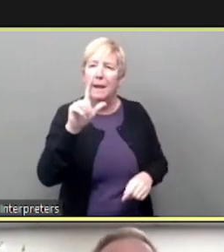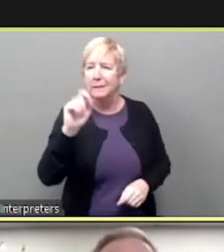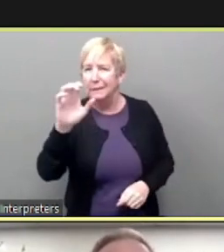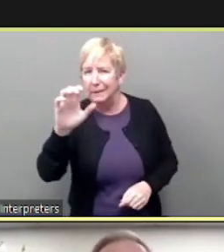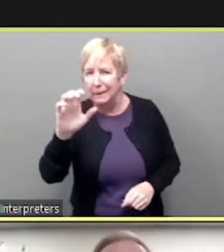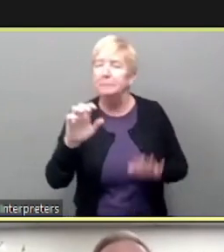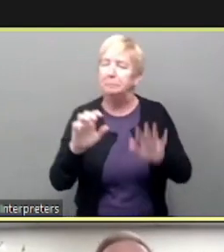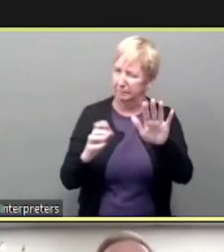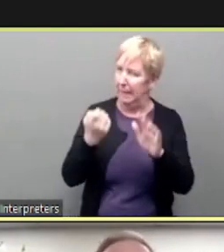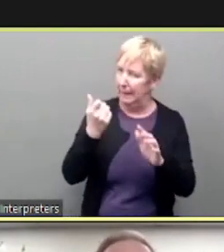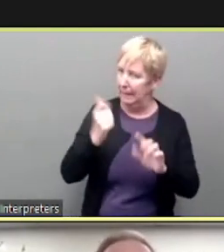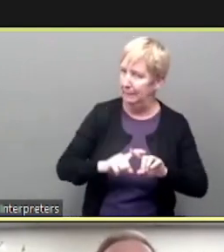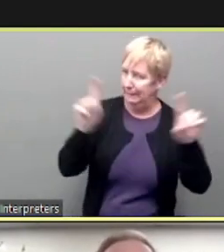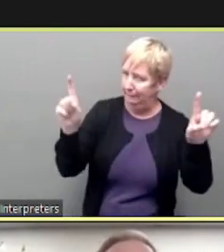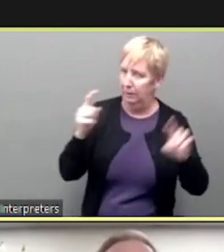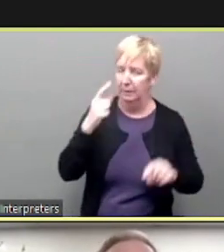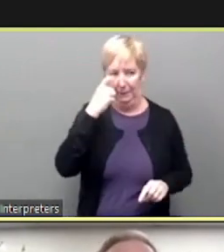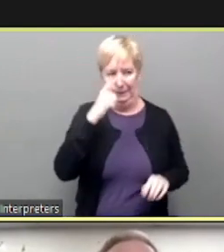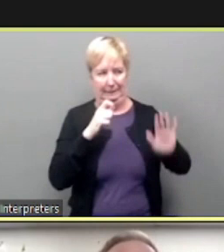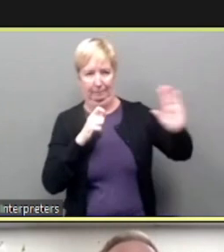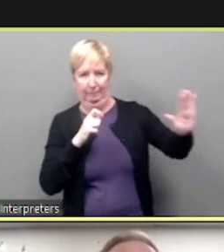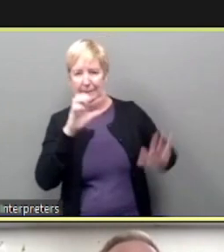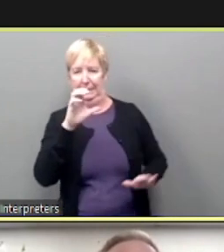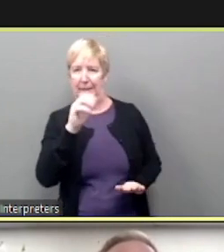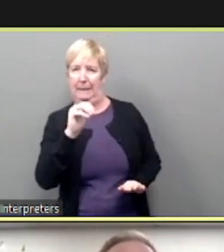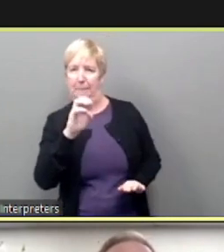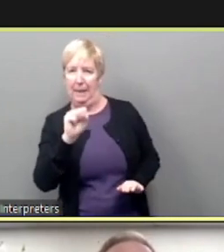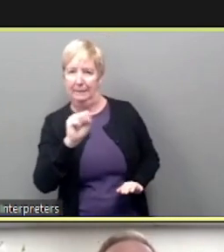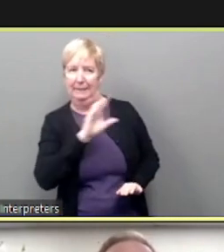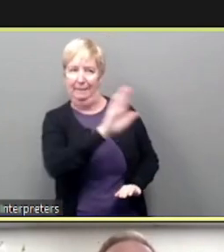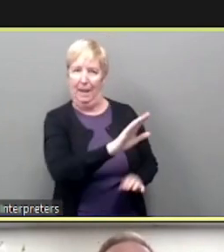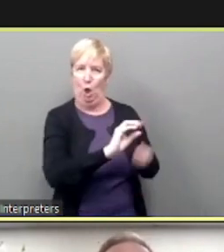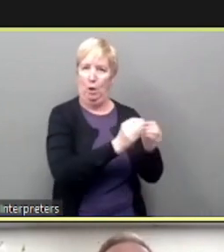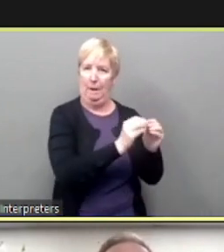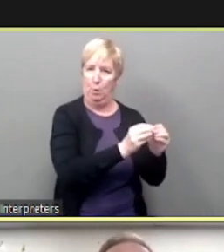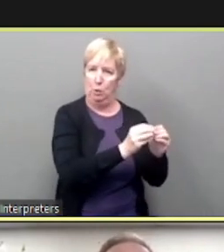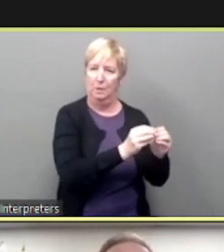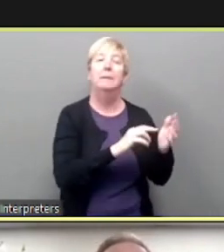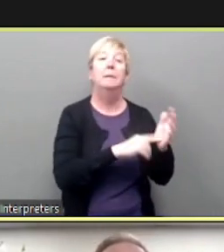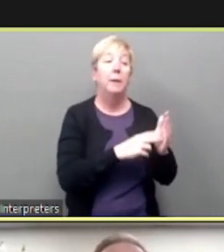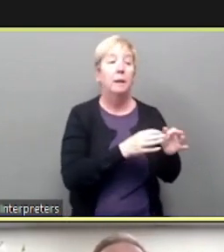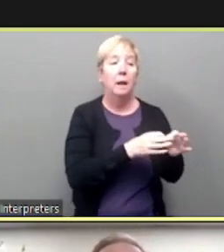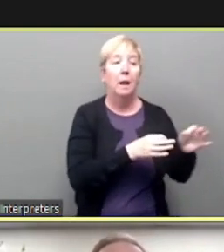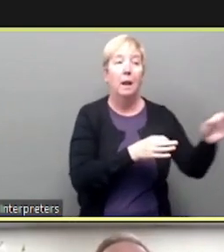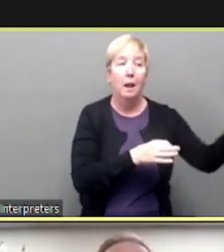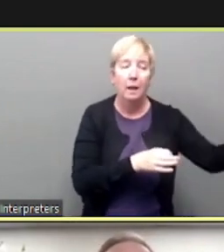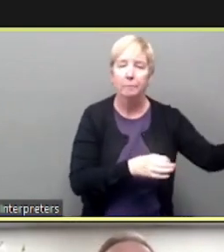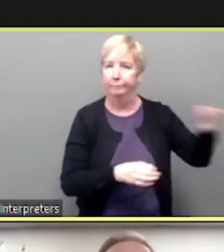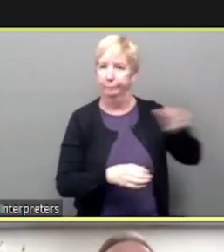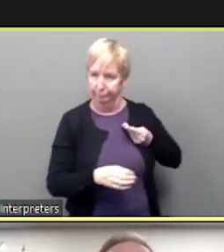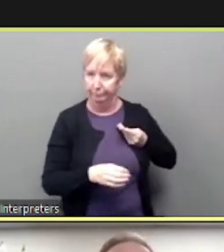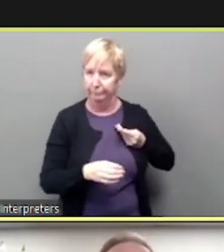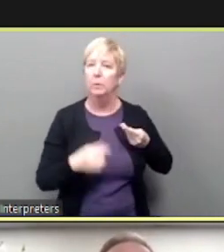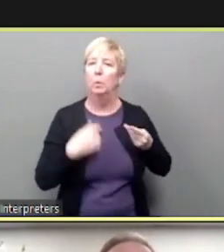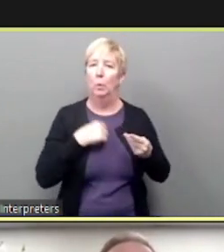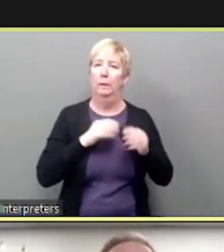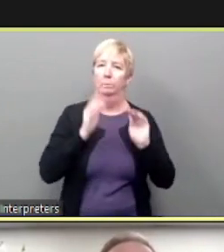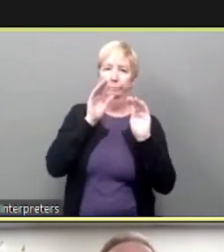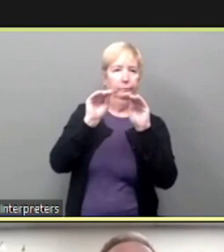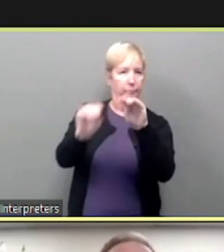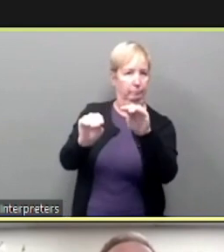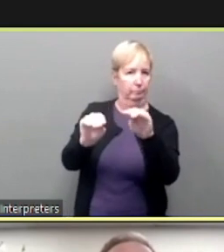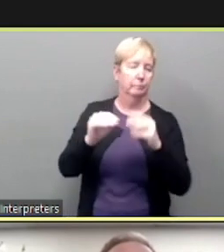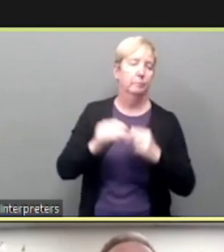CMS is doing the data collection. So there's a lag in the data. And you can see,